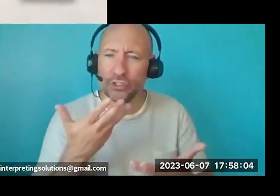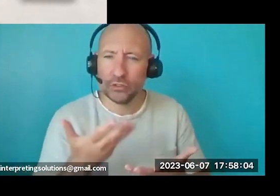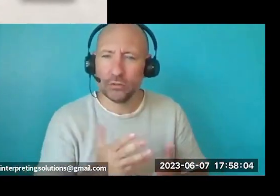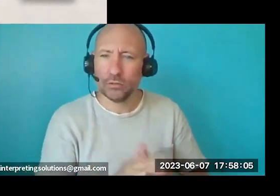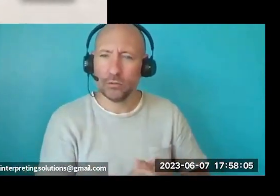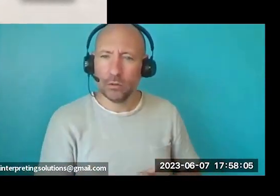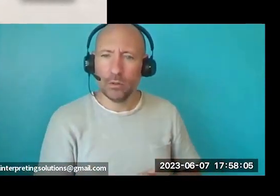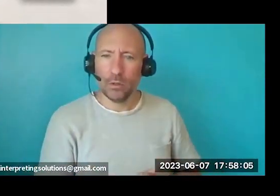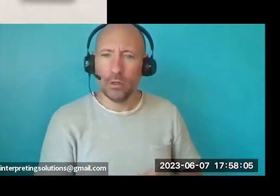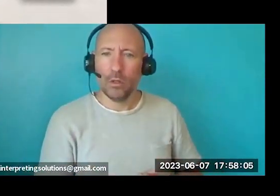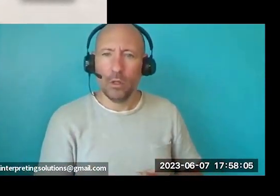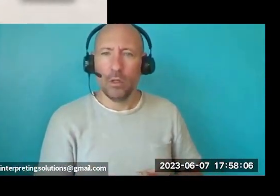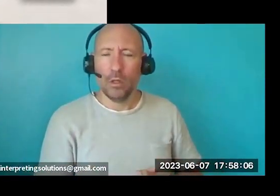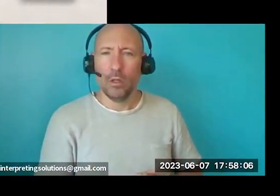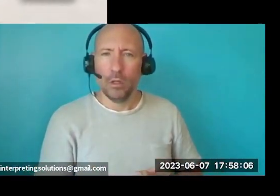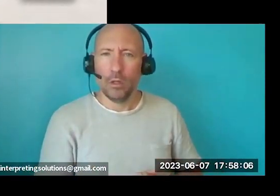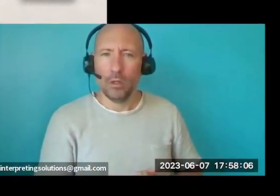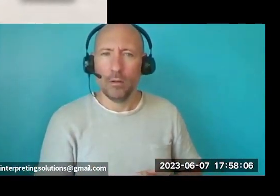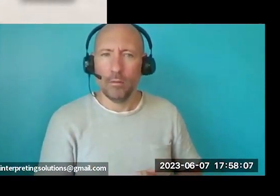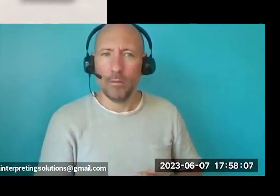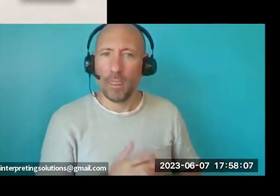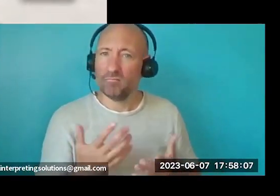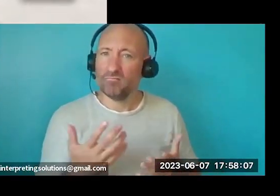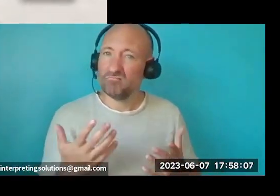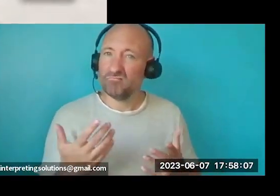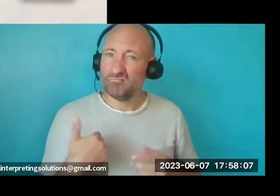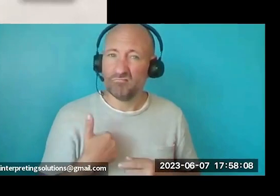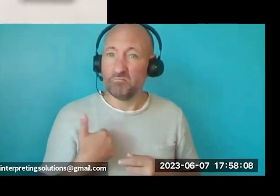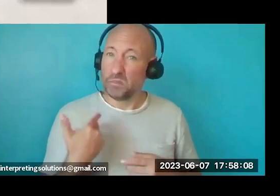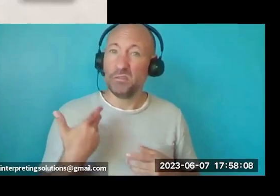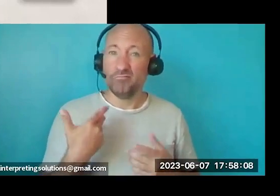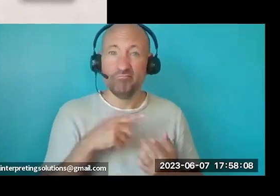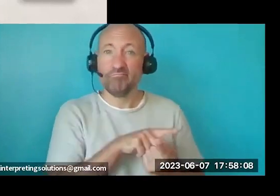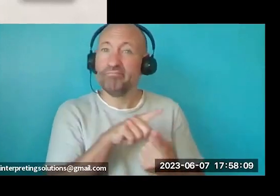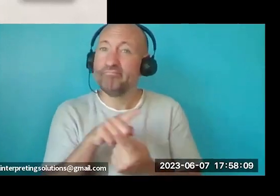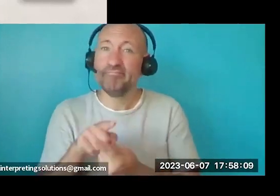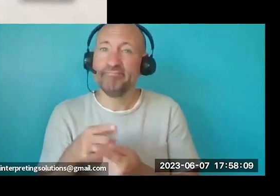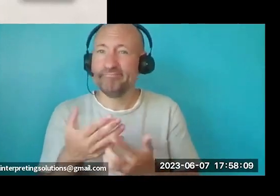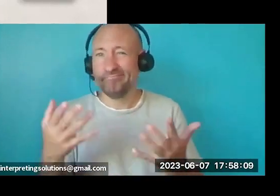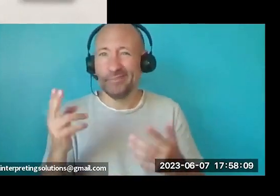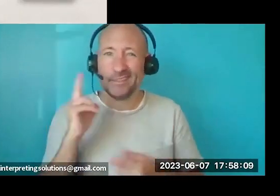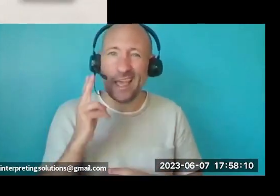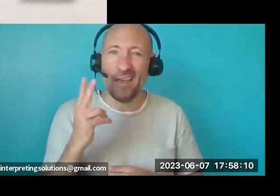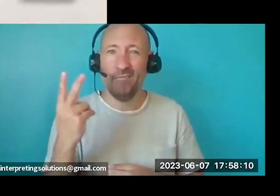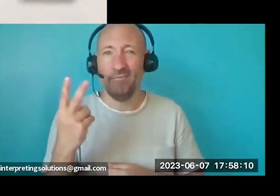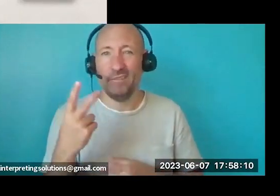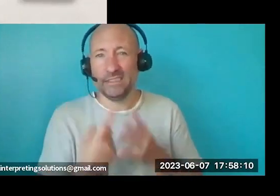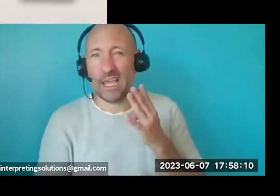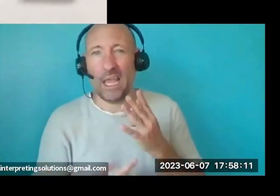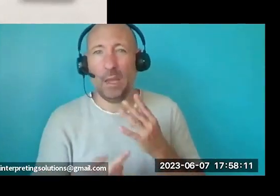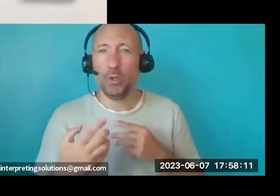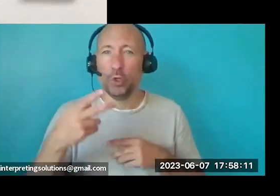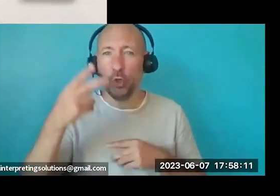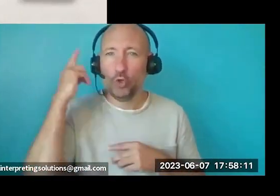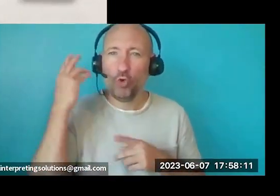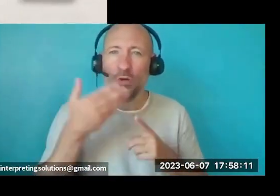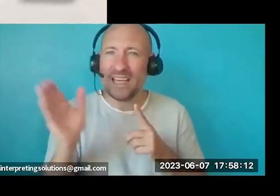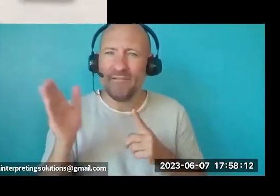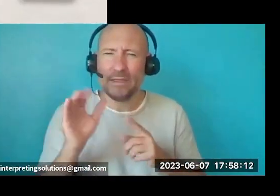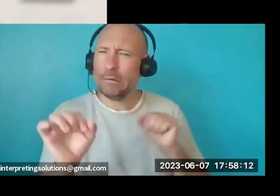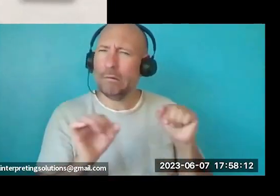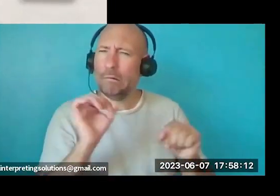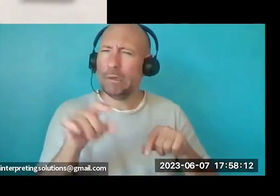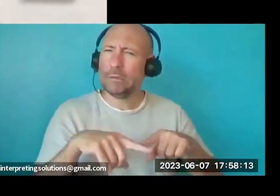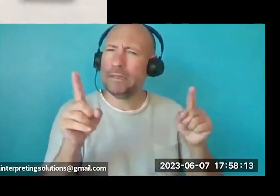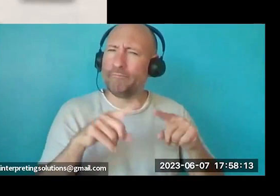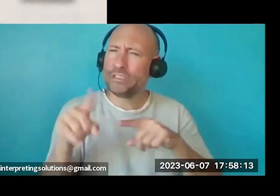think being around a lot of deaf, disabled, neurodivergent people, you learn a lot about different ways to